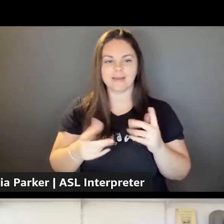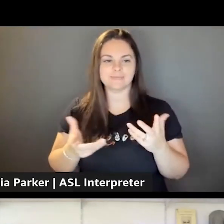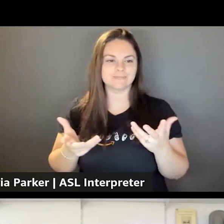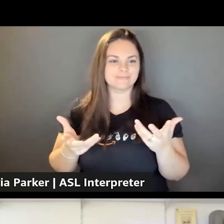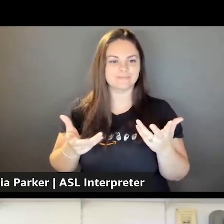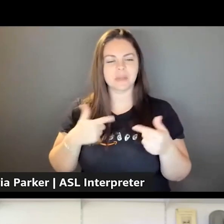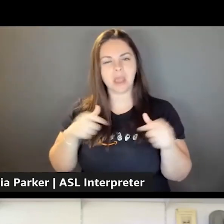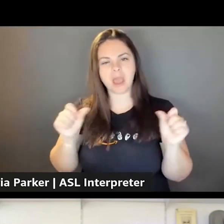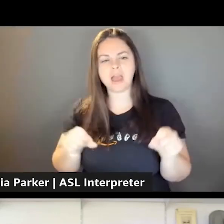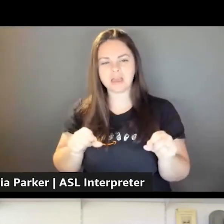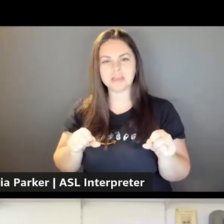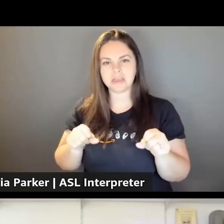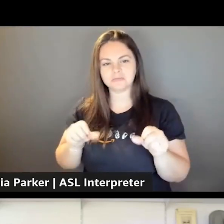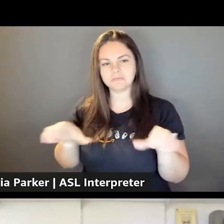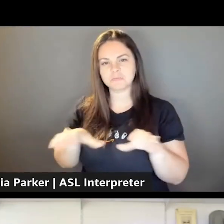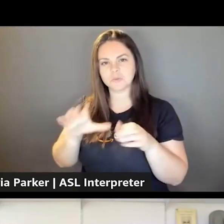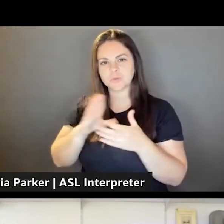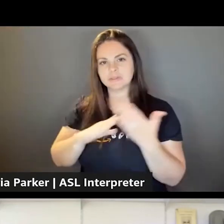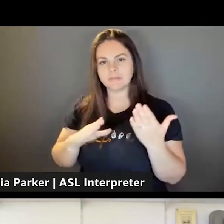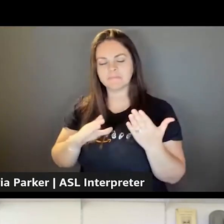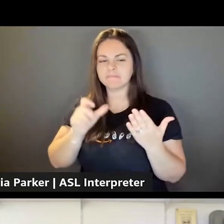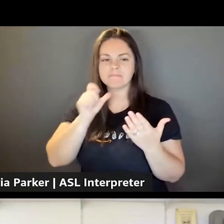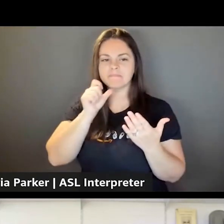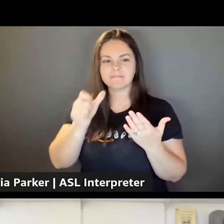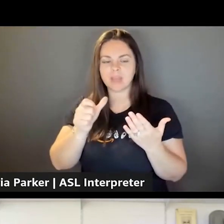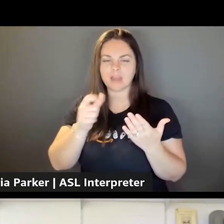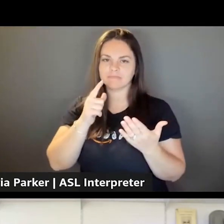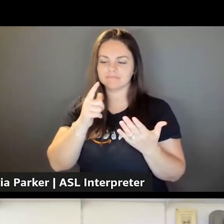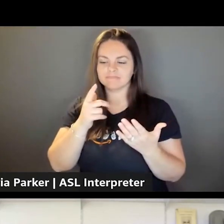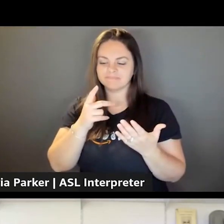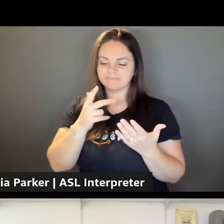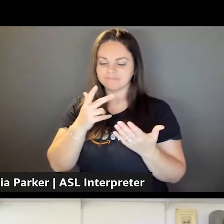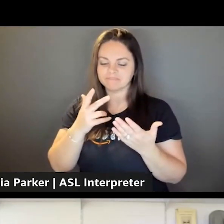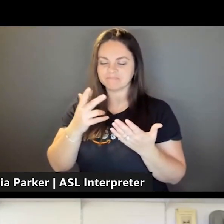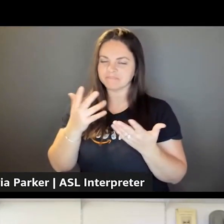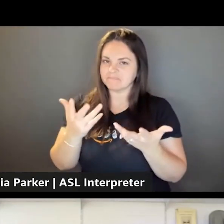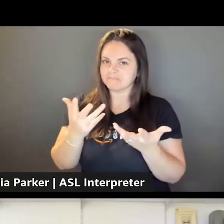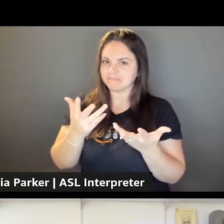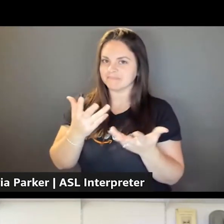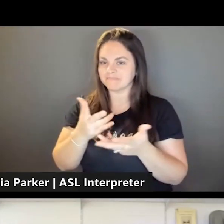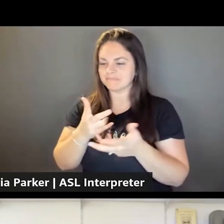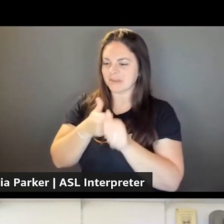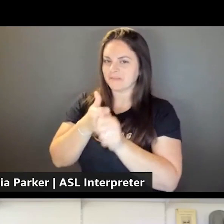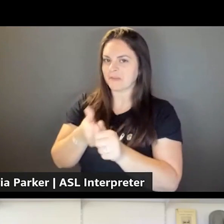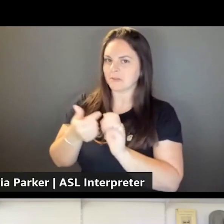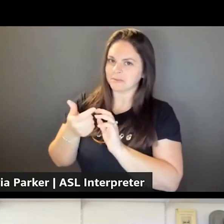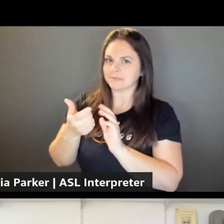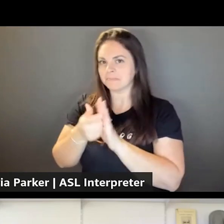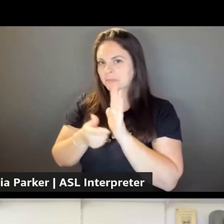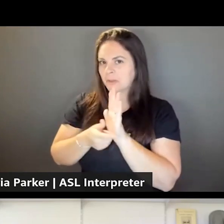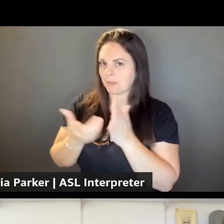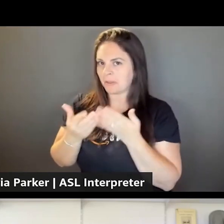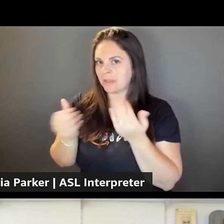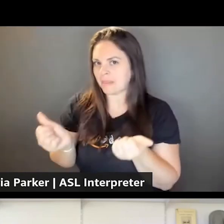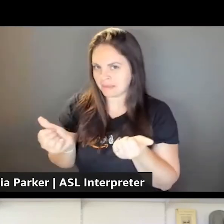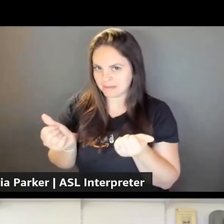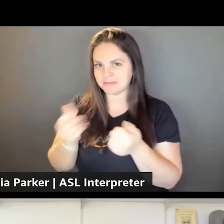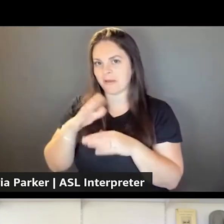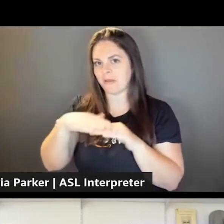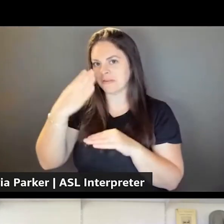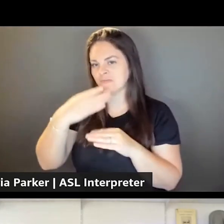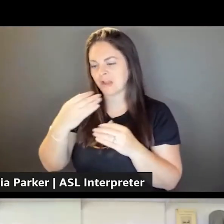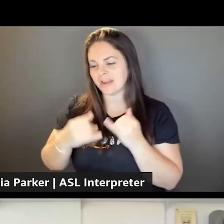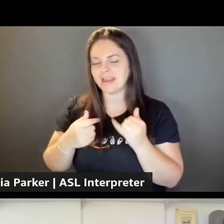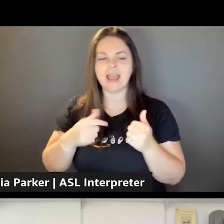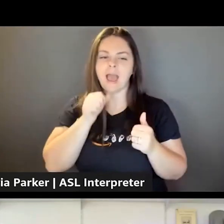commit some crimes on the front end. I'm not a UX engineer. I'm not even close to that, but I